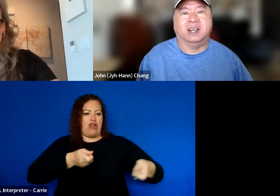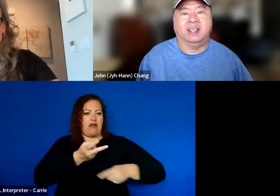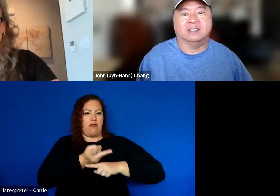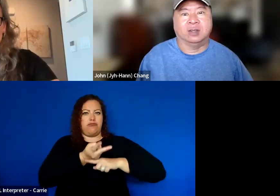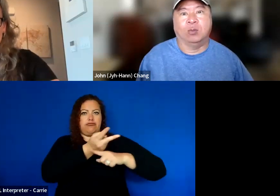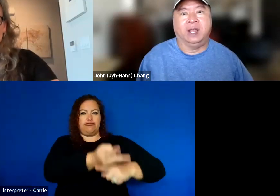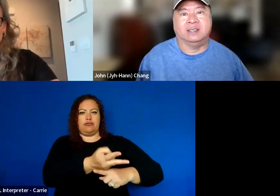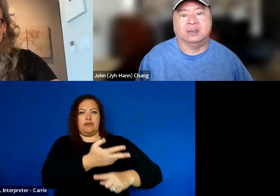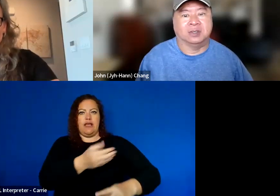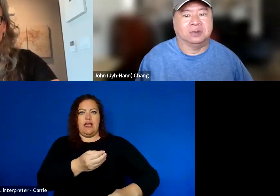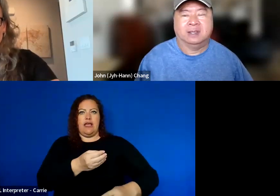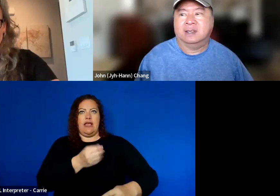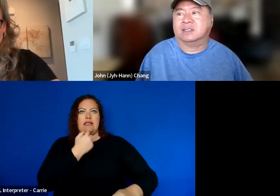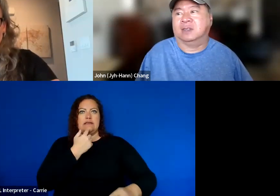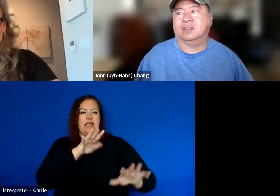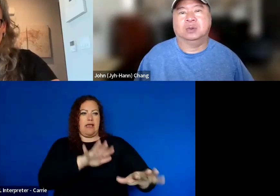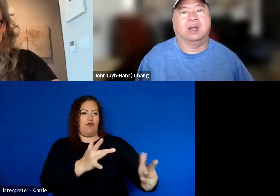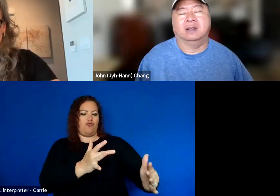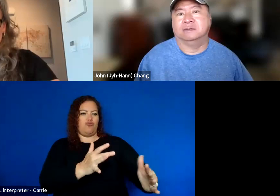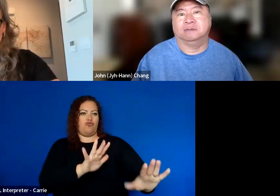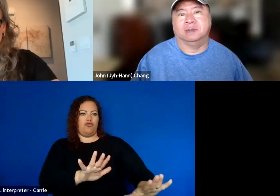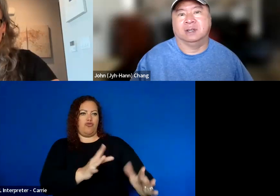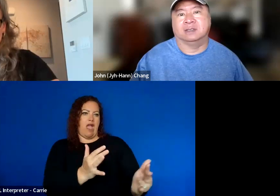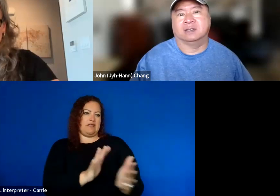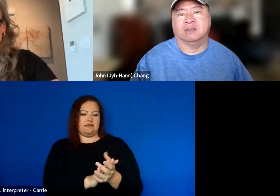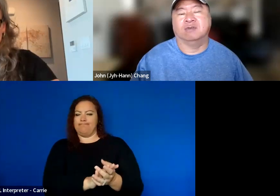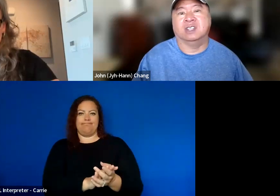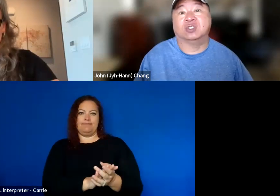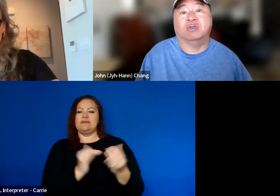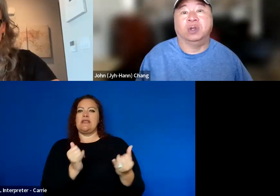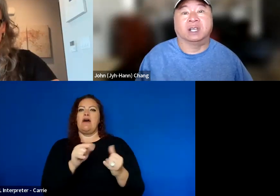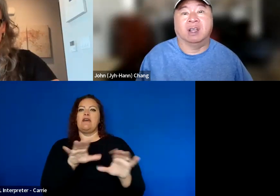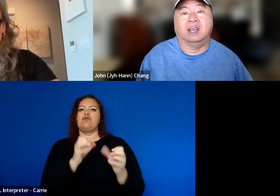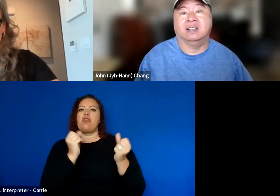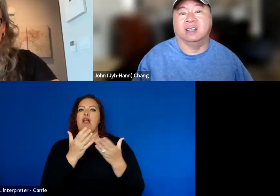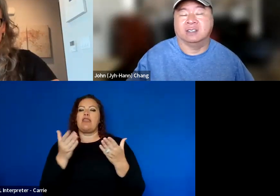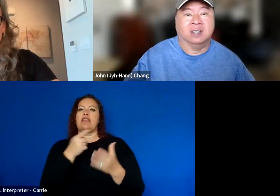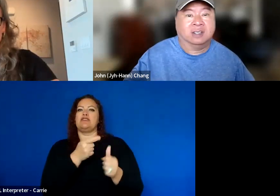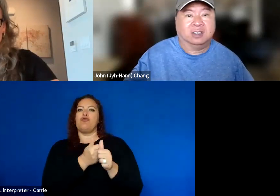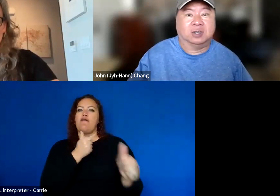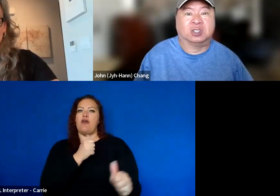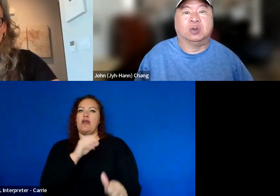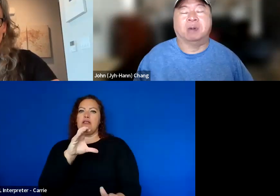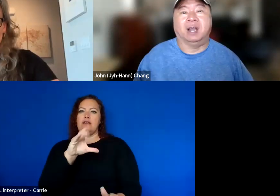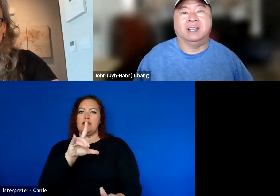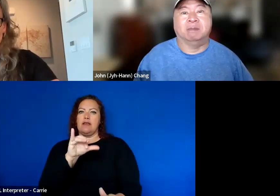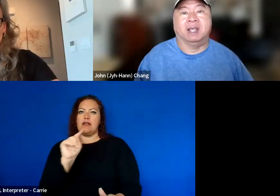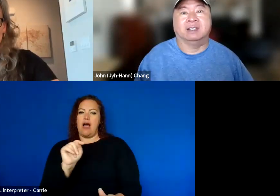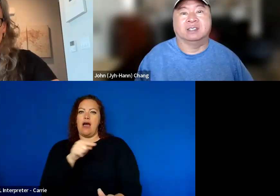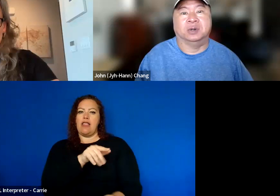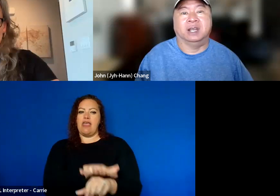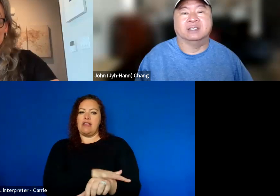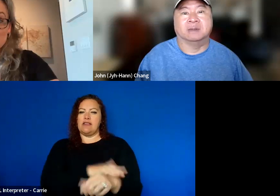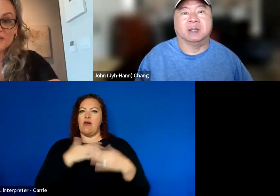pins on their head and say, wait, so they Yeah. do a lot of things to avoid the clotting. They, slow the body down